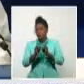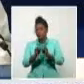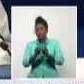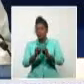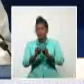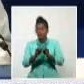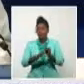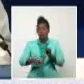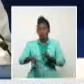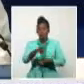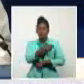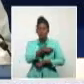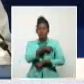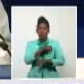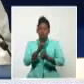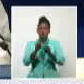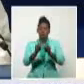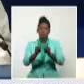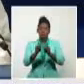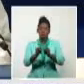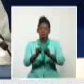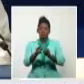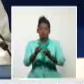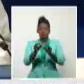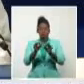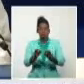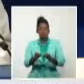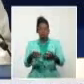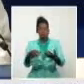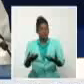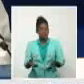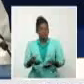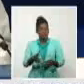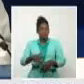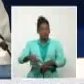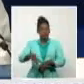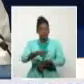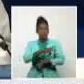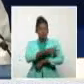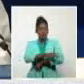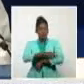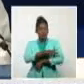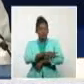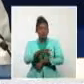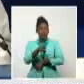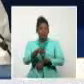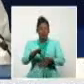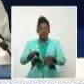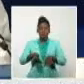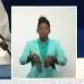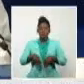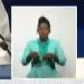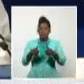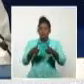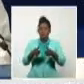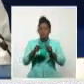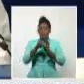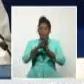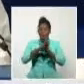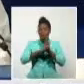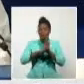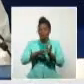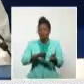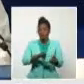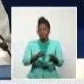was expected would be happening at this time. Although it's true that not all countries, and I believe our